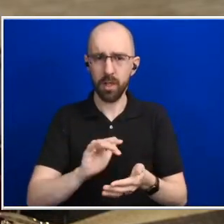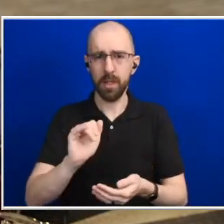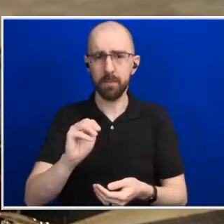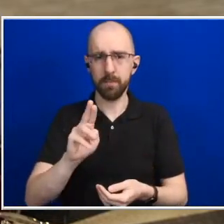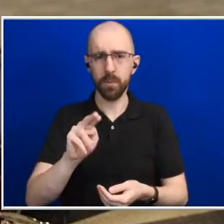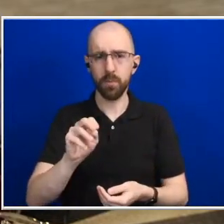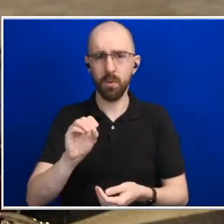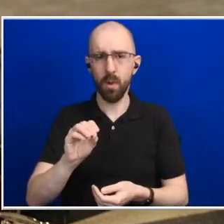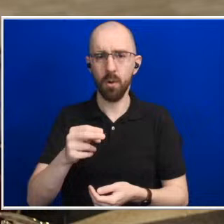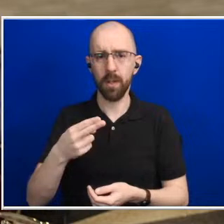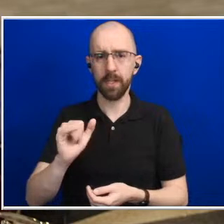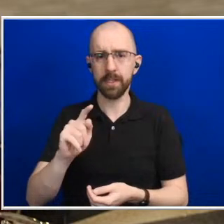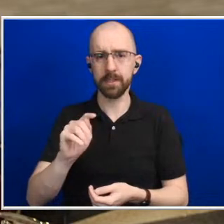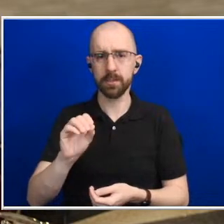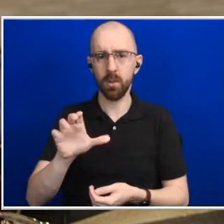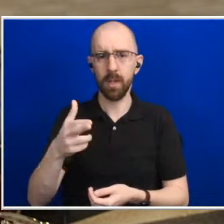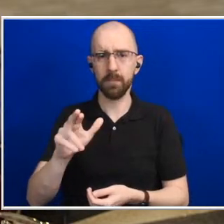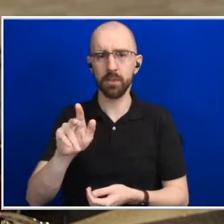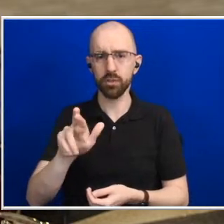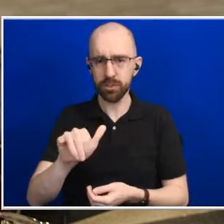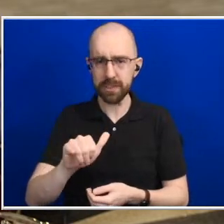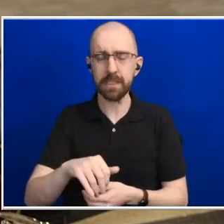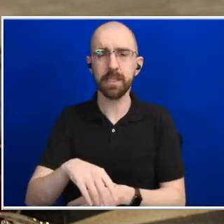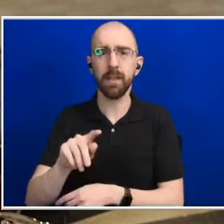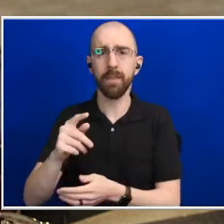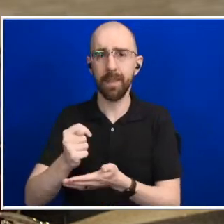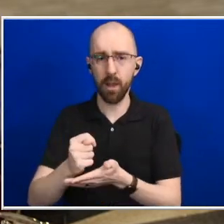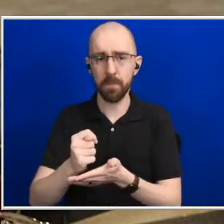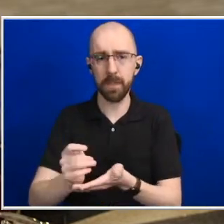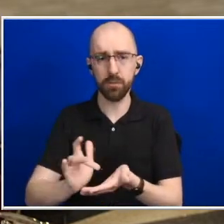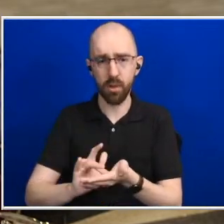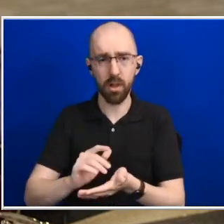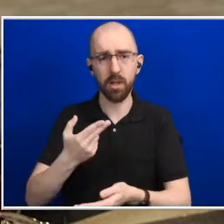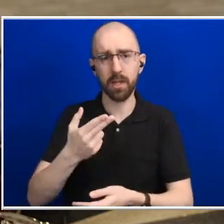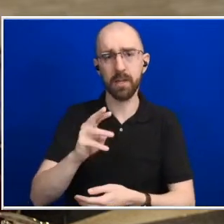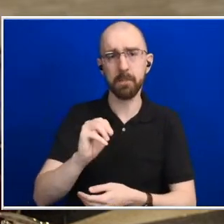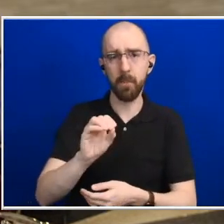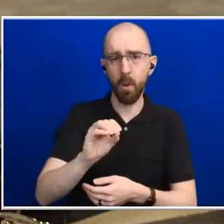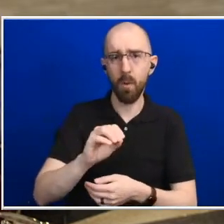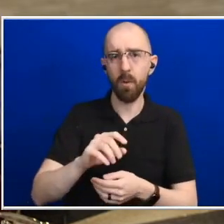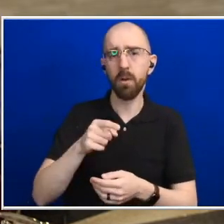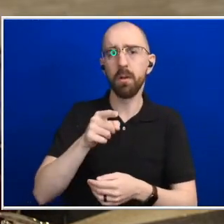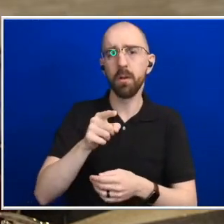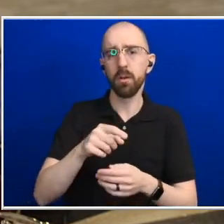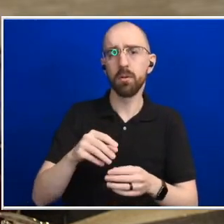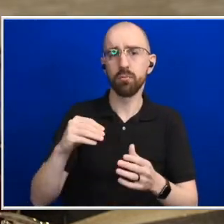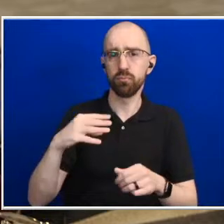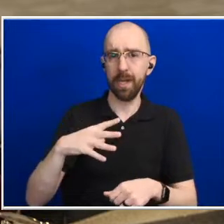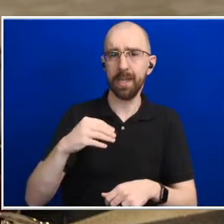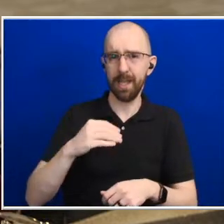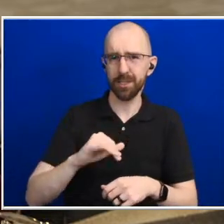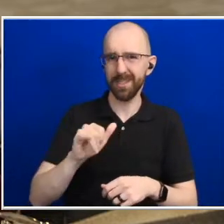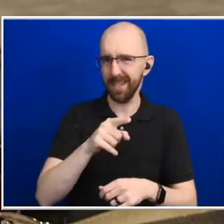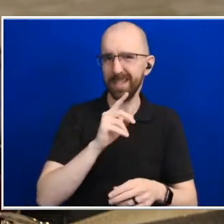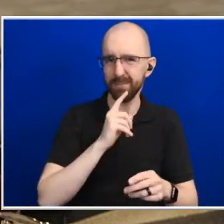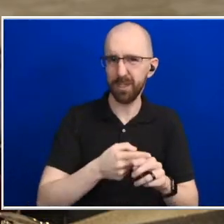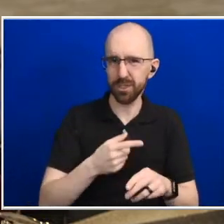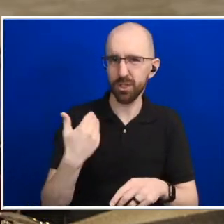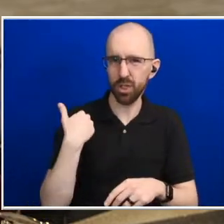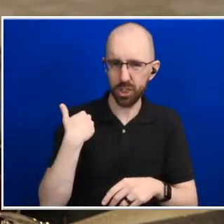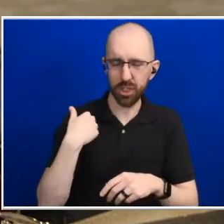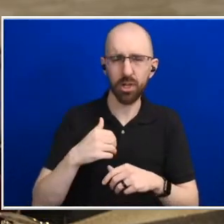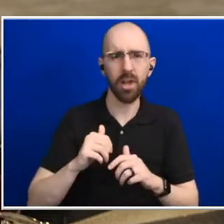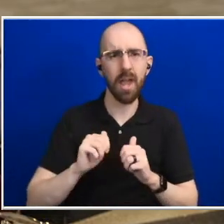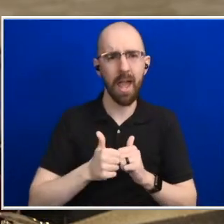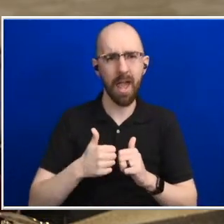immunotherapy drugs, and chemotherapy, radiation techniques, as Hayden pointed out earlier, also how we give radiation,